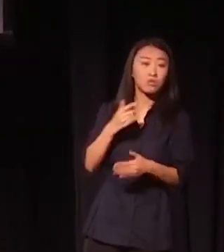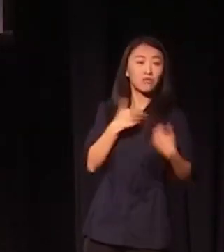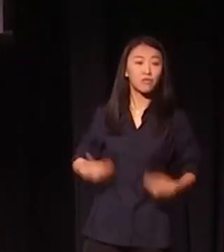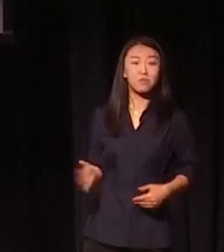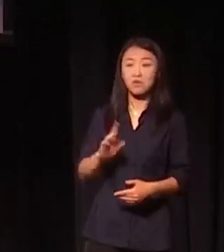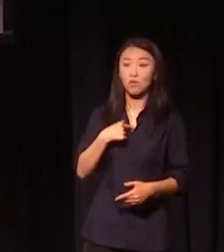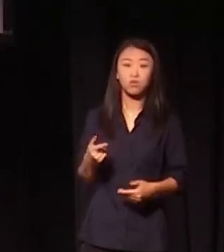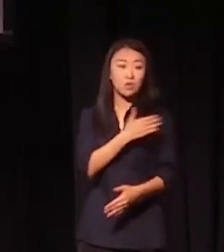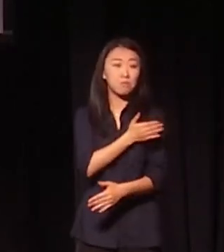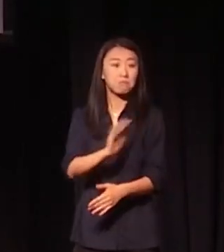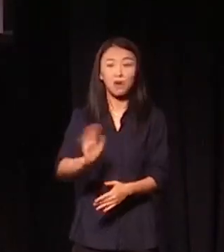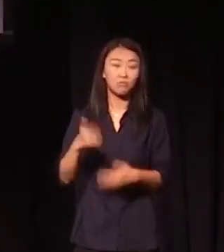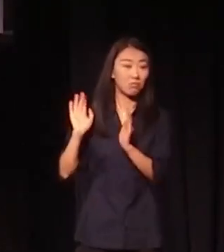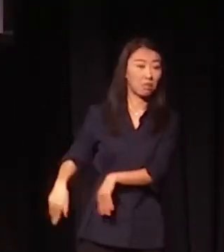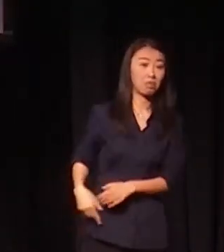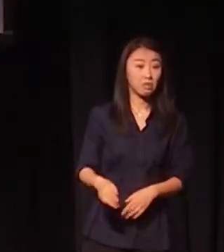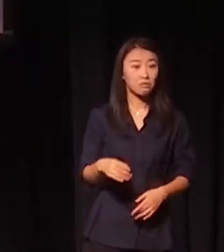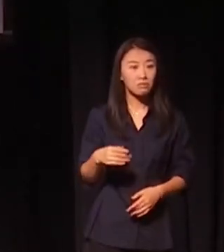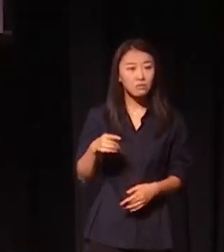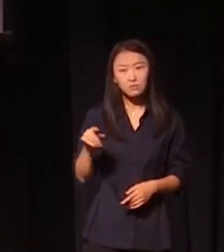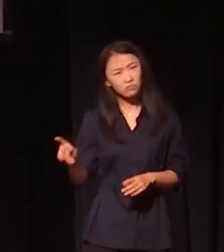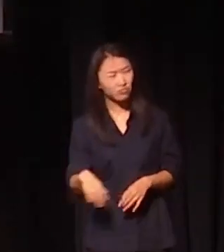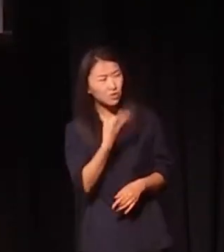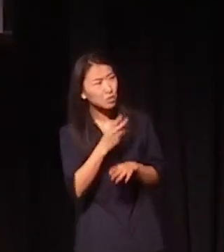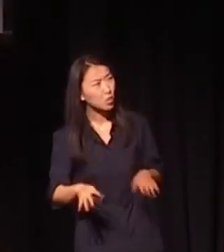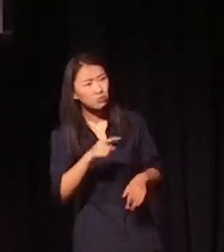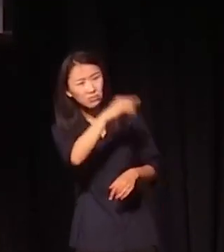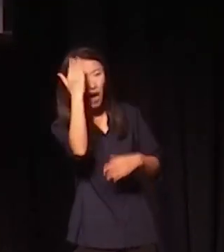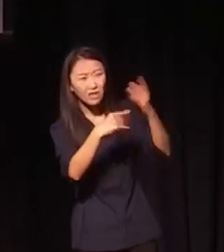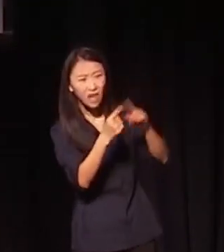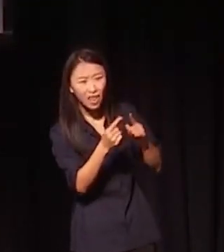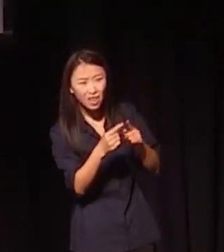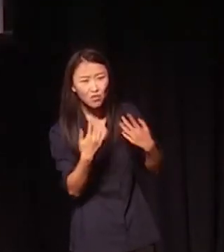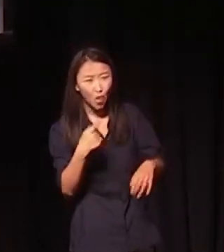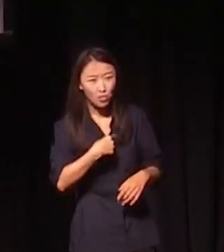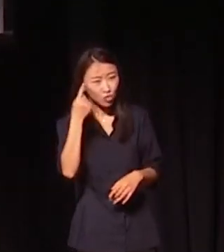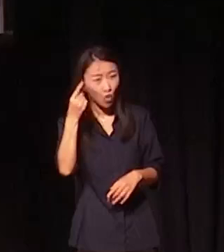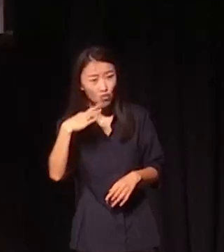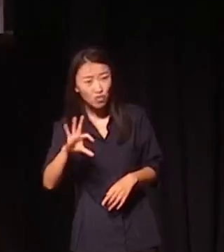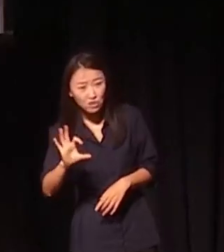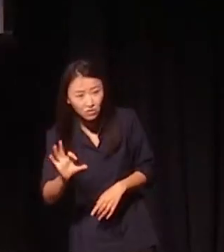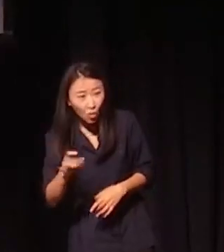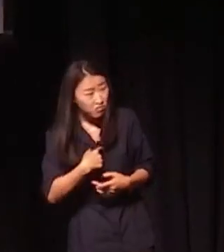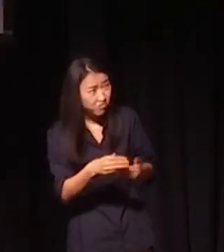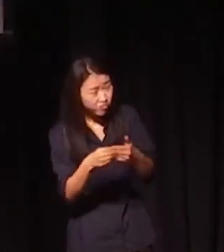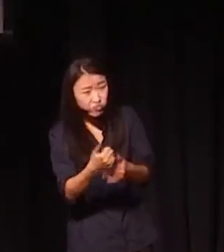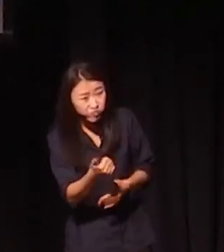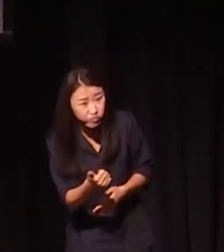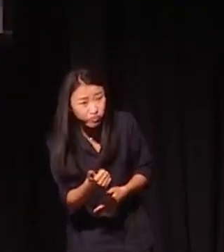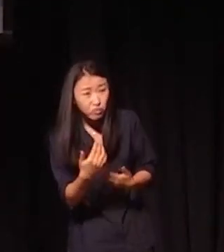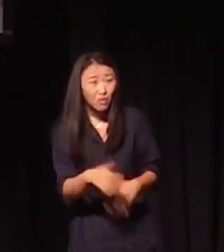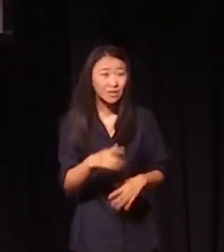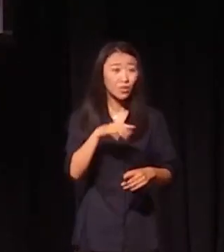role." The child is like, "Yeah, but you're an adult and I need to go to the toilet, so can you just take me?" Like, they're not necessarily going to